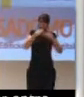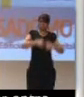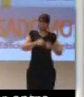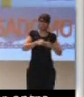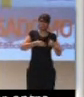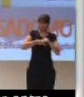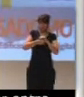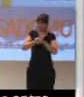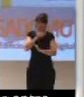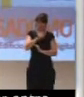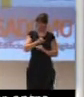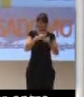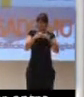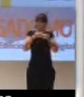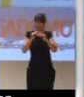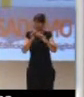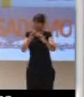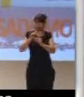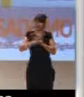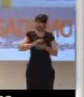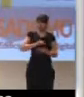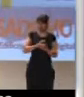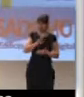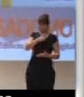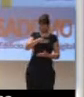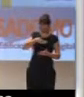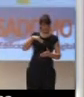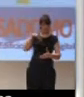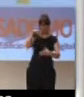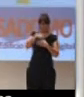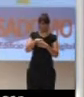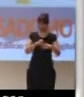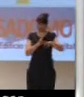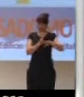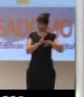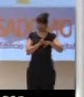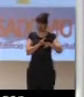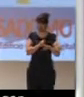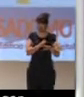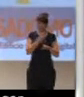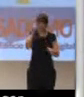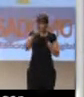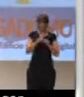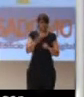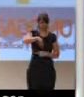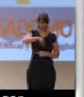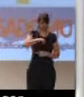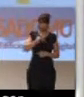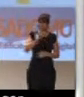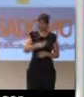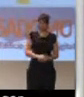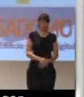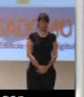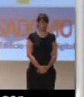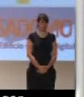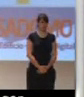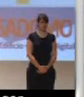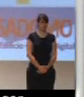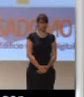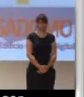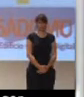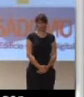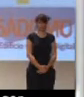these access points, let's say, or access devices and the users, in order to make sure that they are